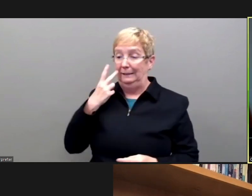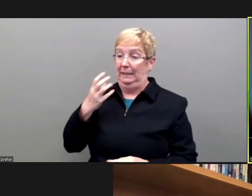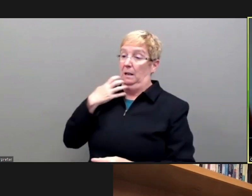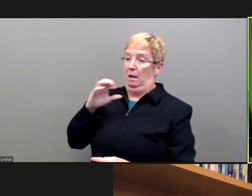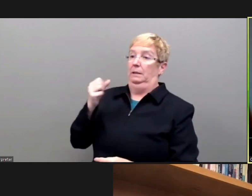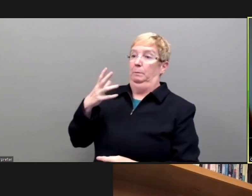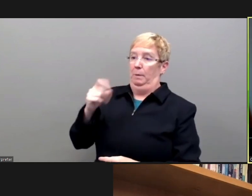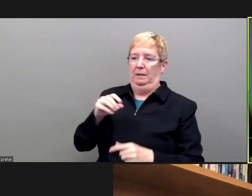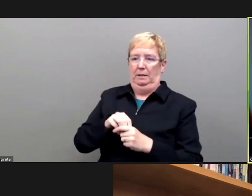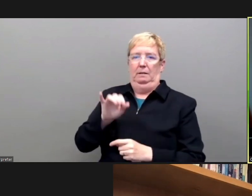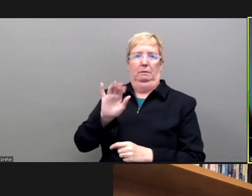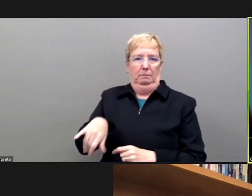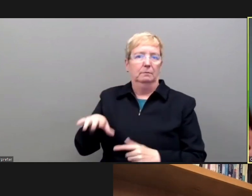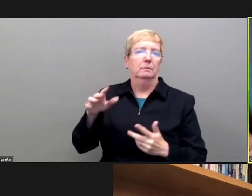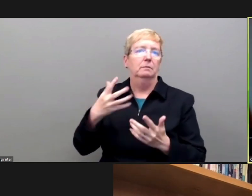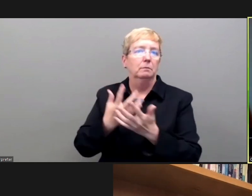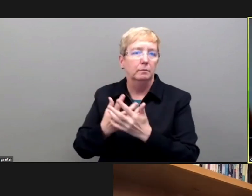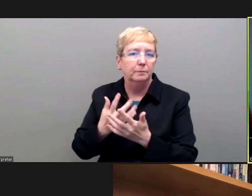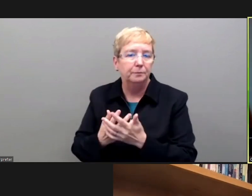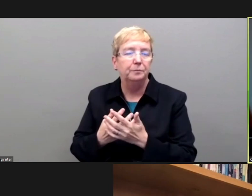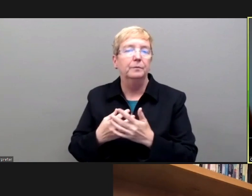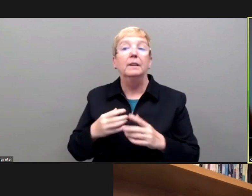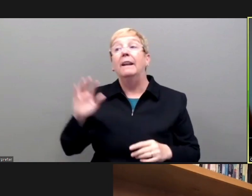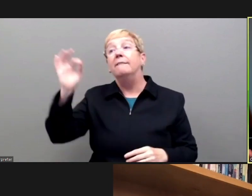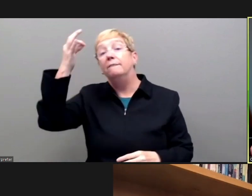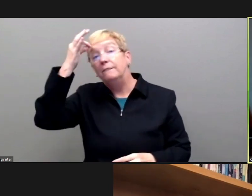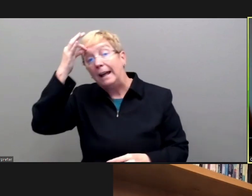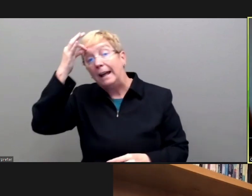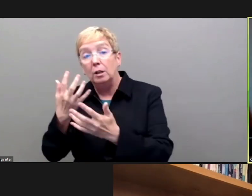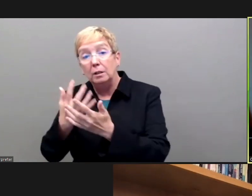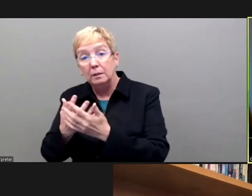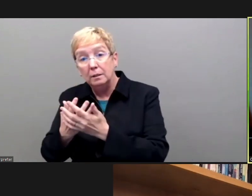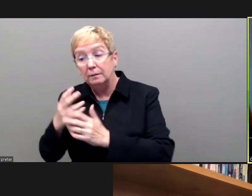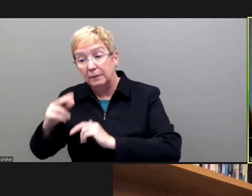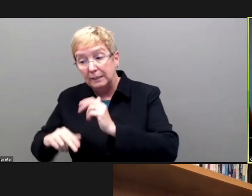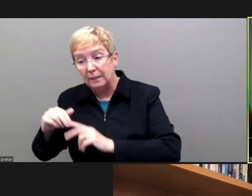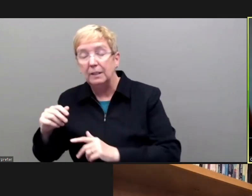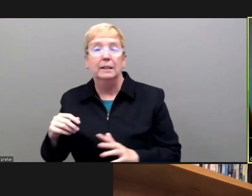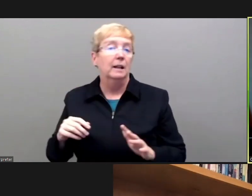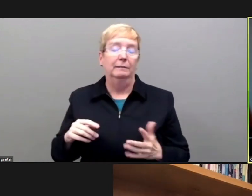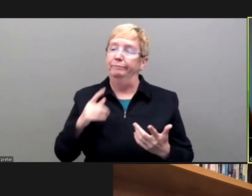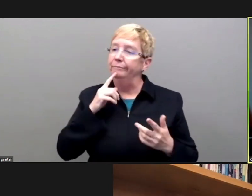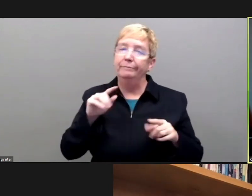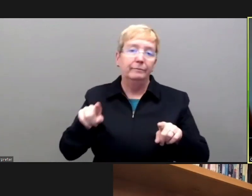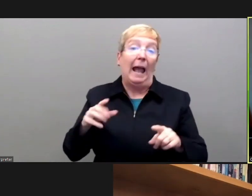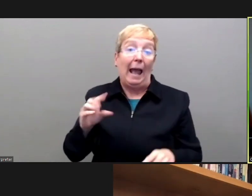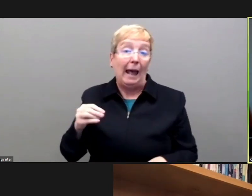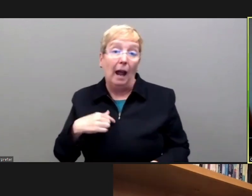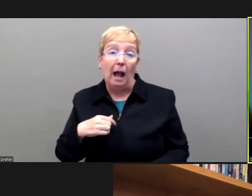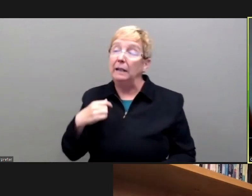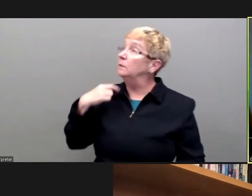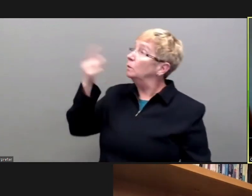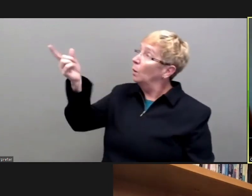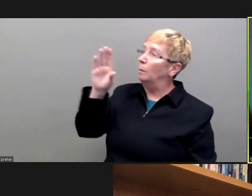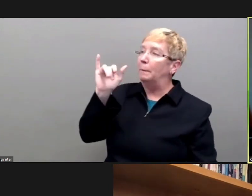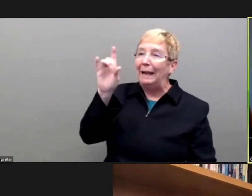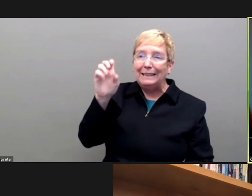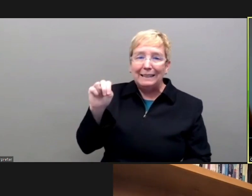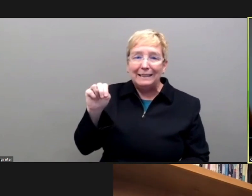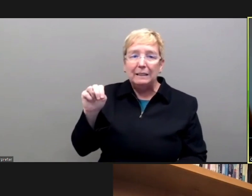really struggled with spread in both federal facilities. And I say the very same thing to the Biden administration, that we have